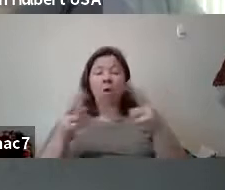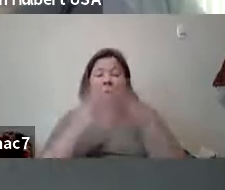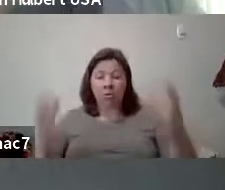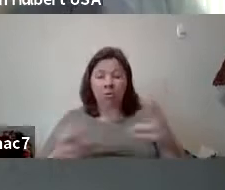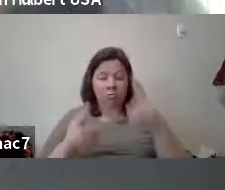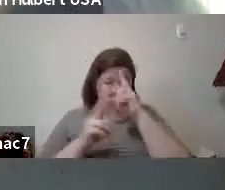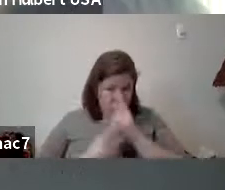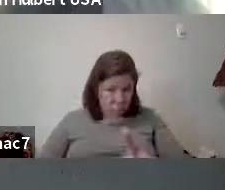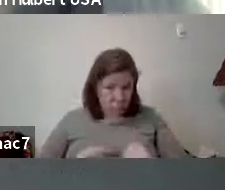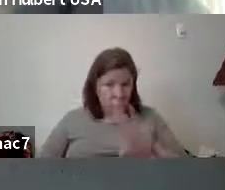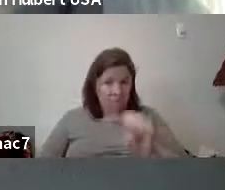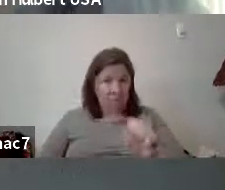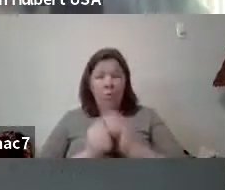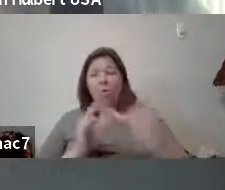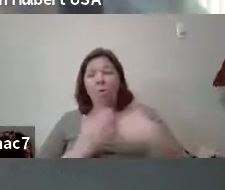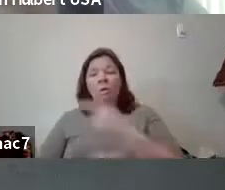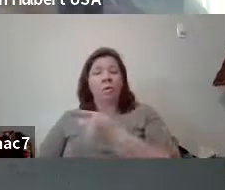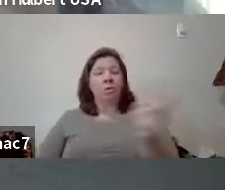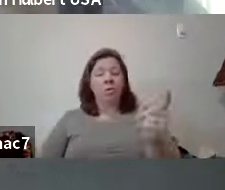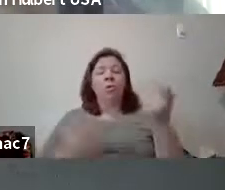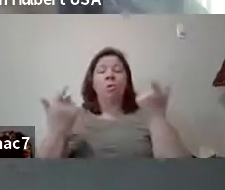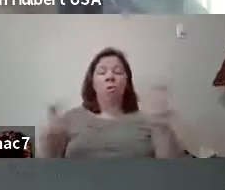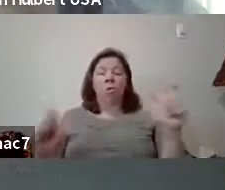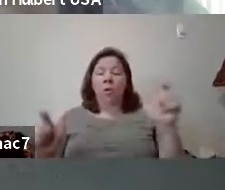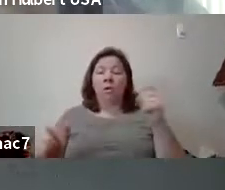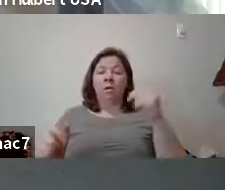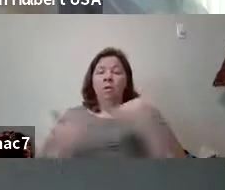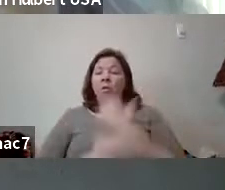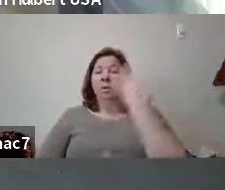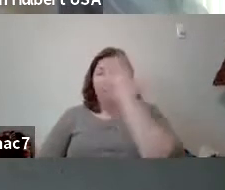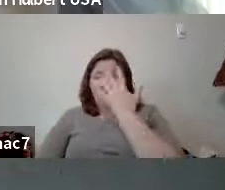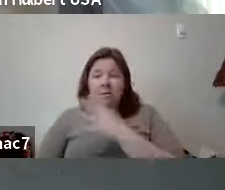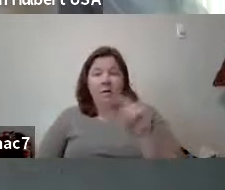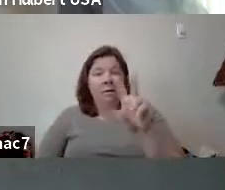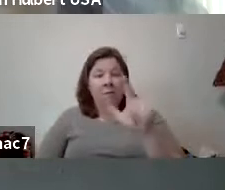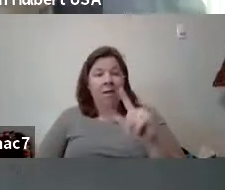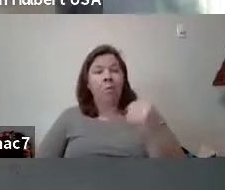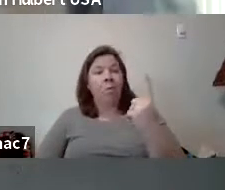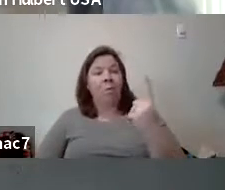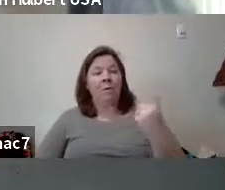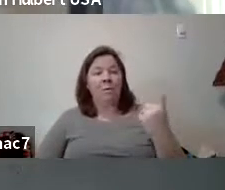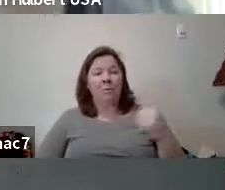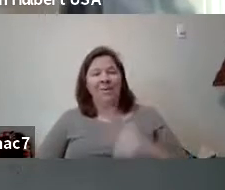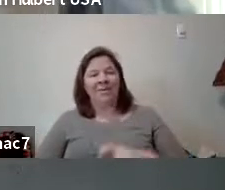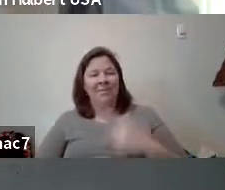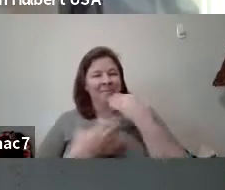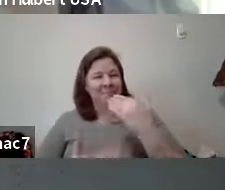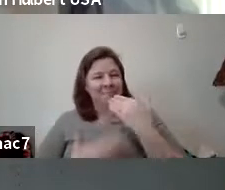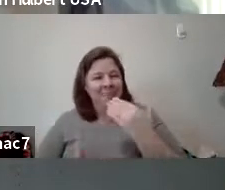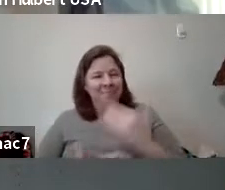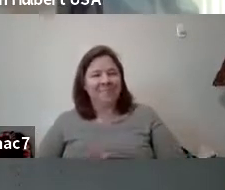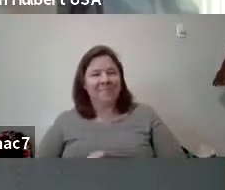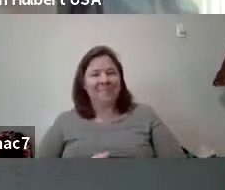to be with all of you. Great to see so many new faces. And Valerie, once again, thank you. I see that your